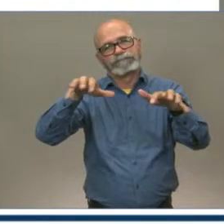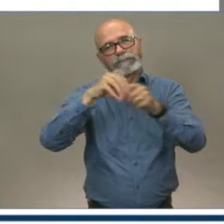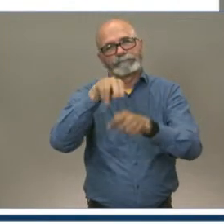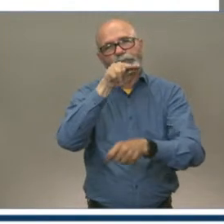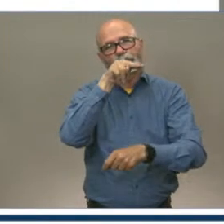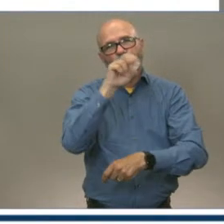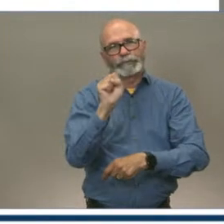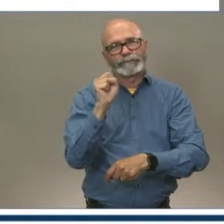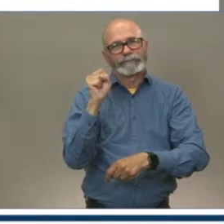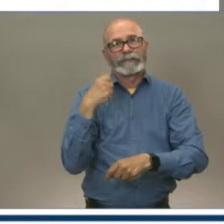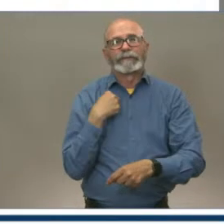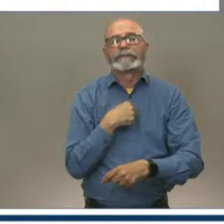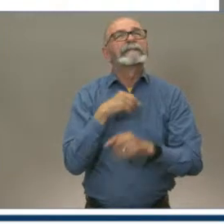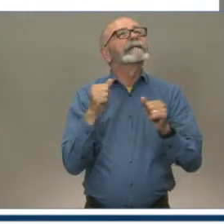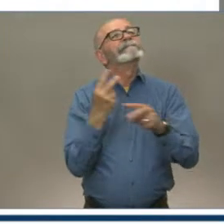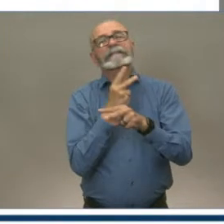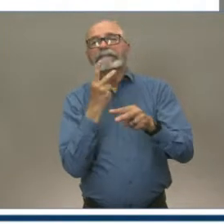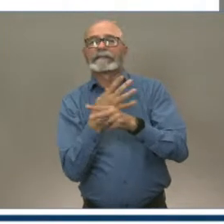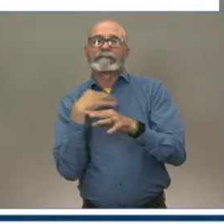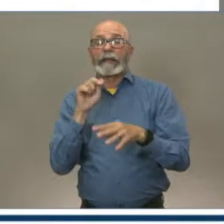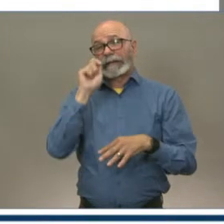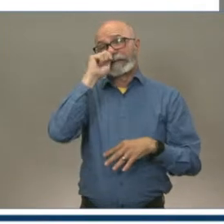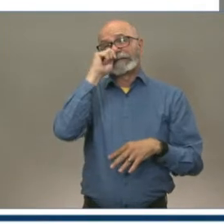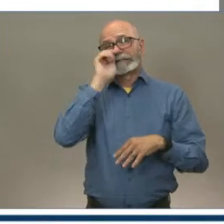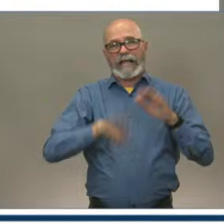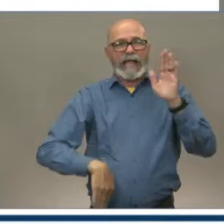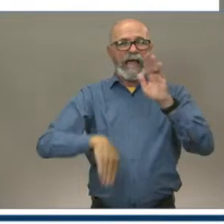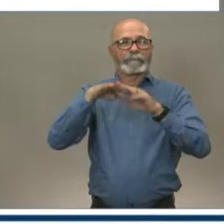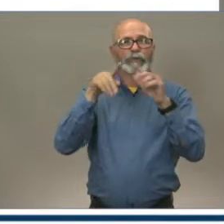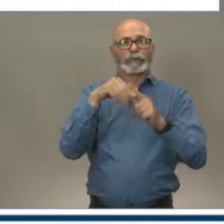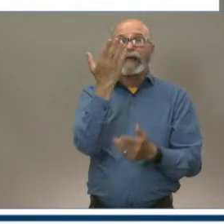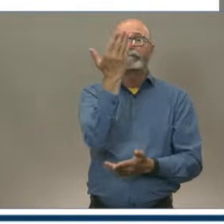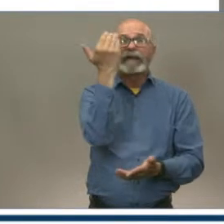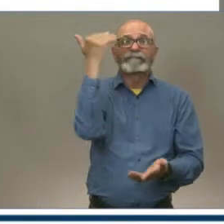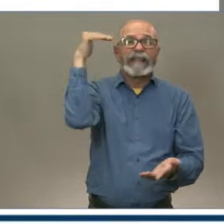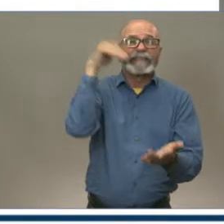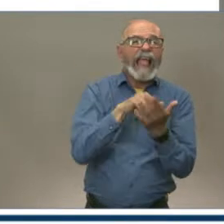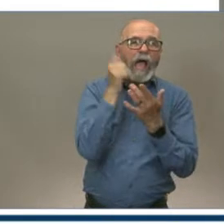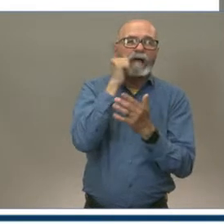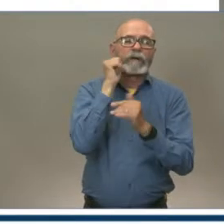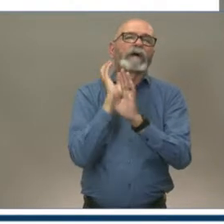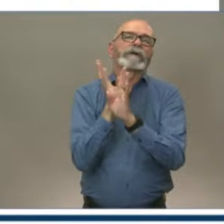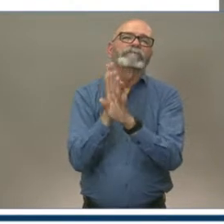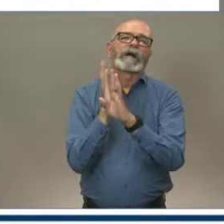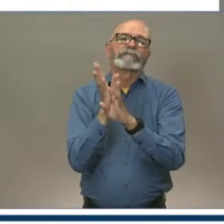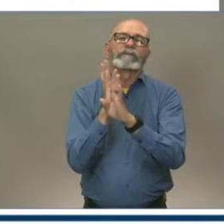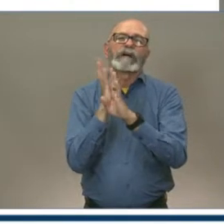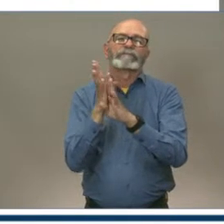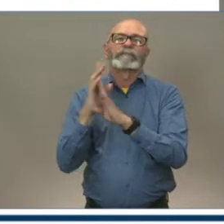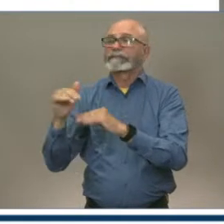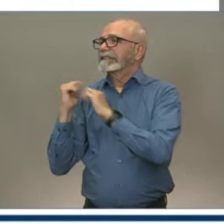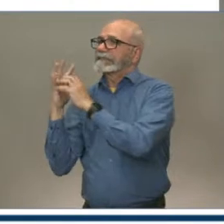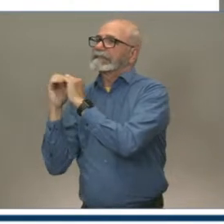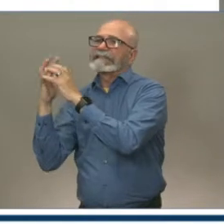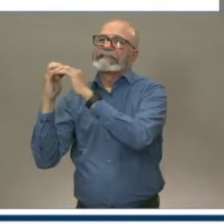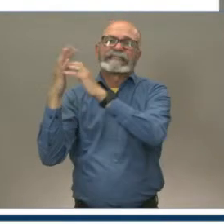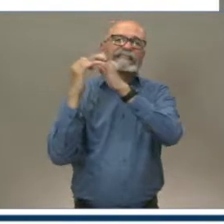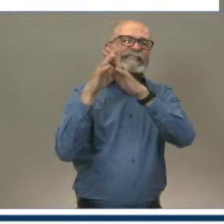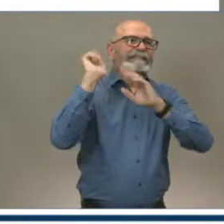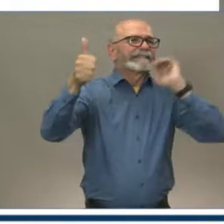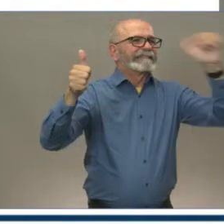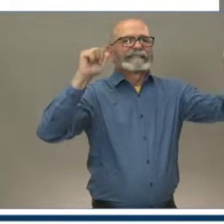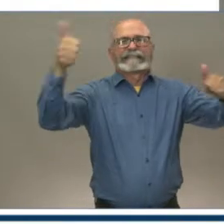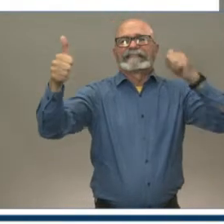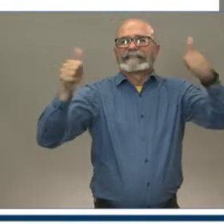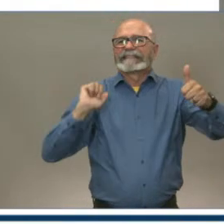test up to 15,000 Nova Scotians a day through primary assessment centers, pop-up sites, and mobile testing, and we're working on